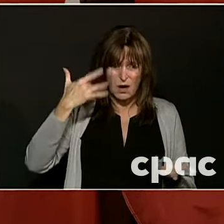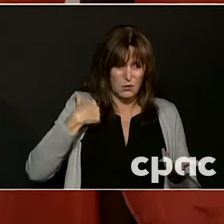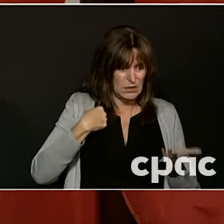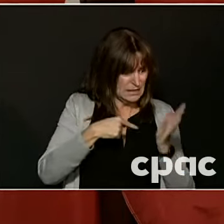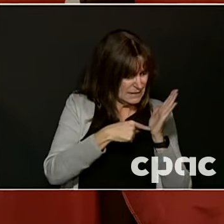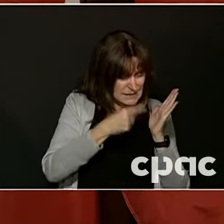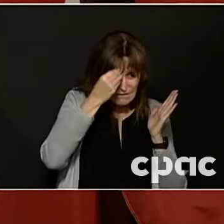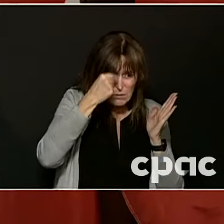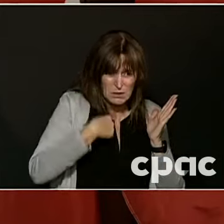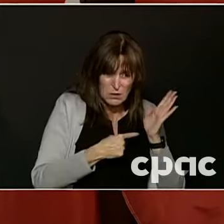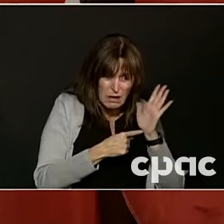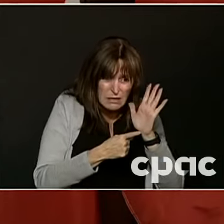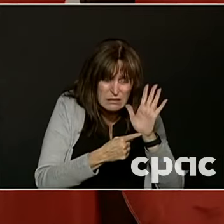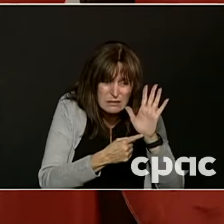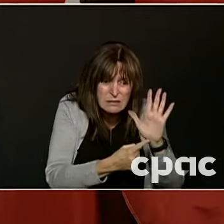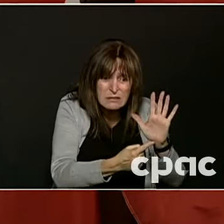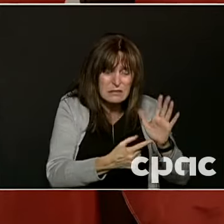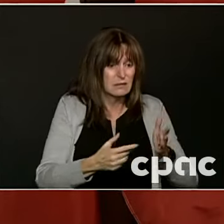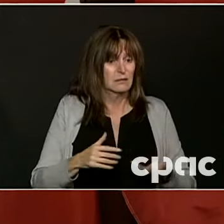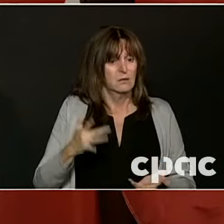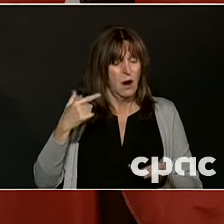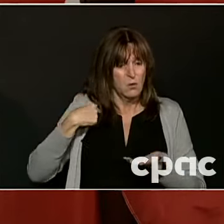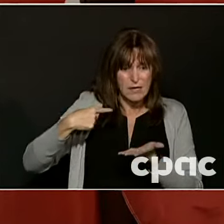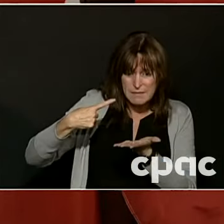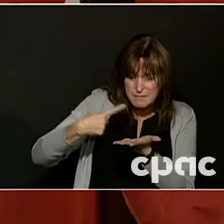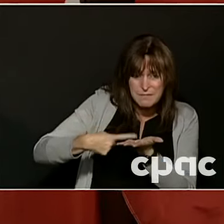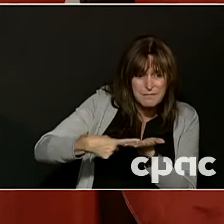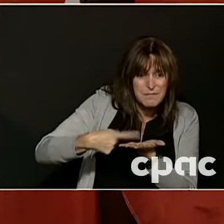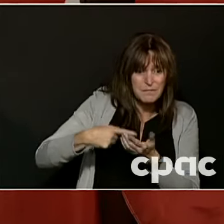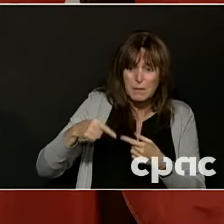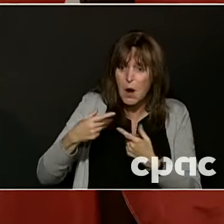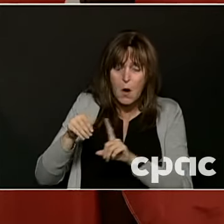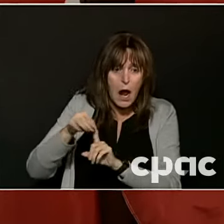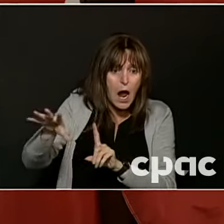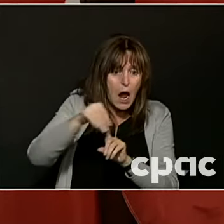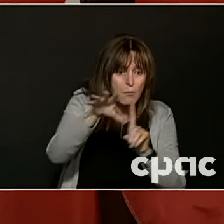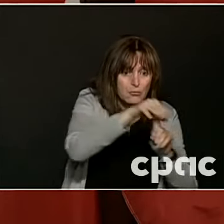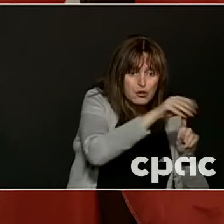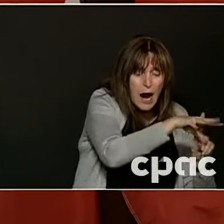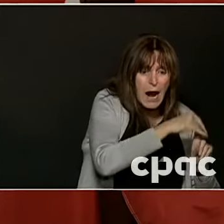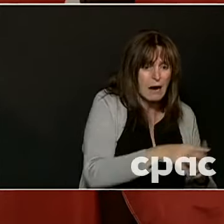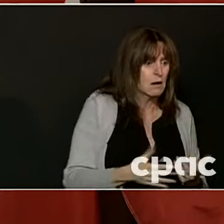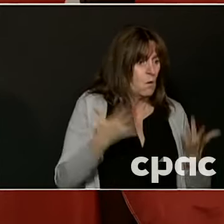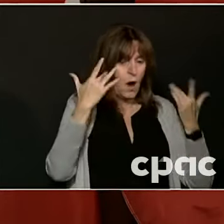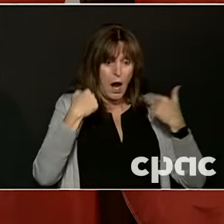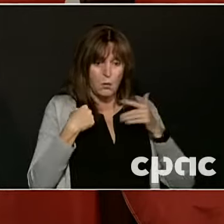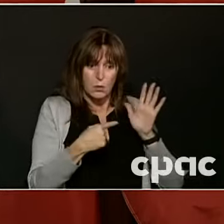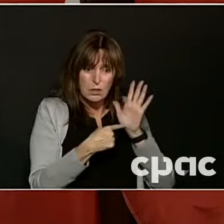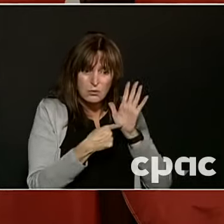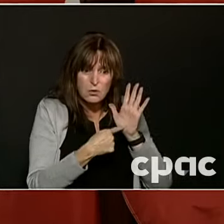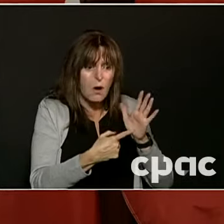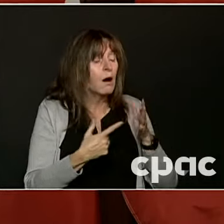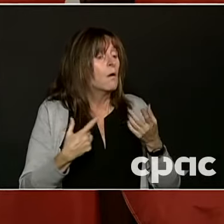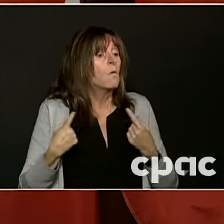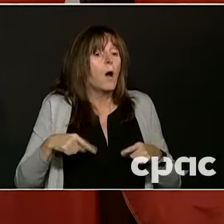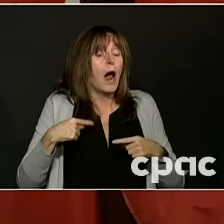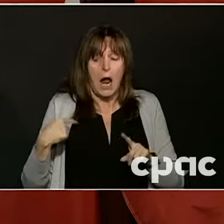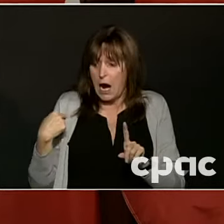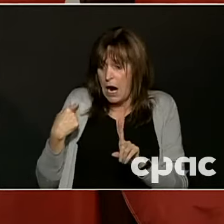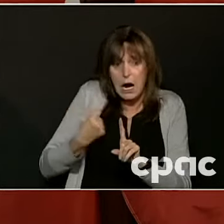outbreaks. And that is why we're showing you what's happening. Those with the high rates, it starts to go into other age